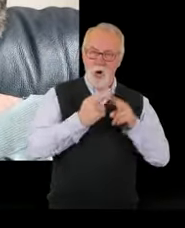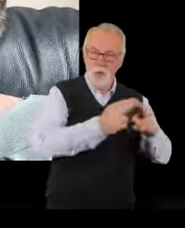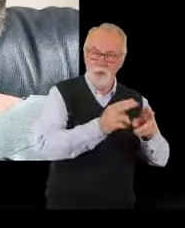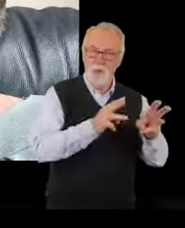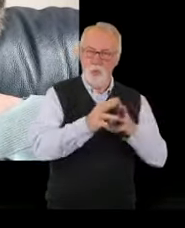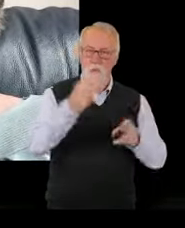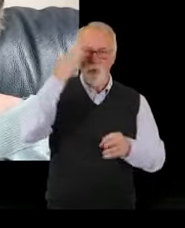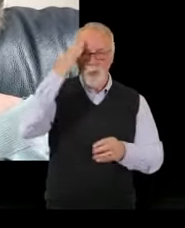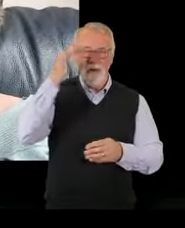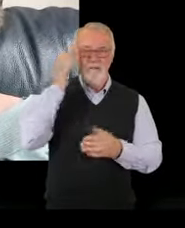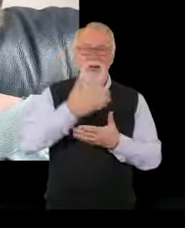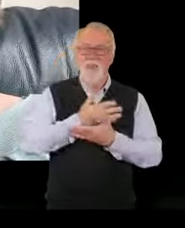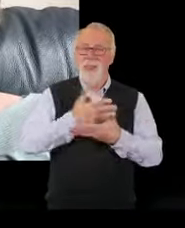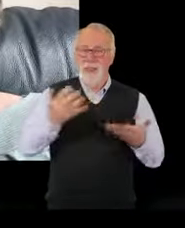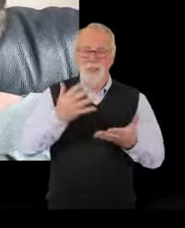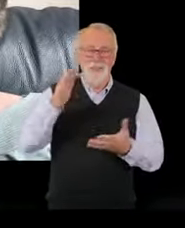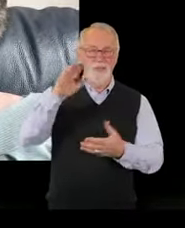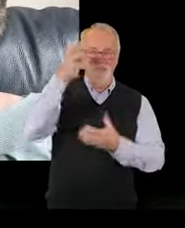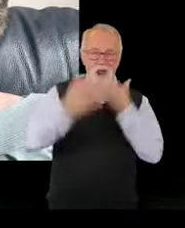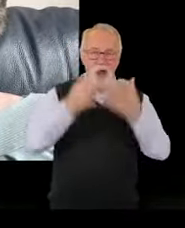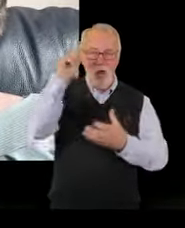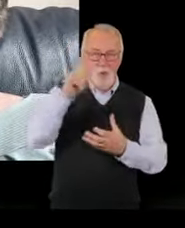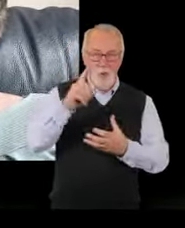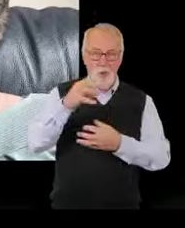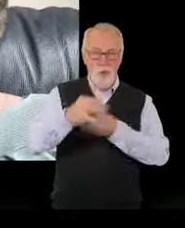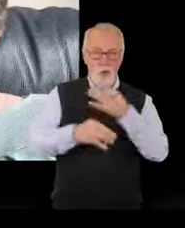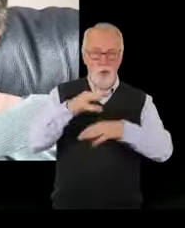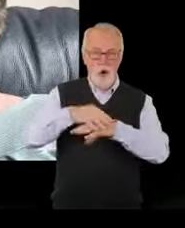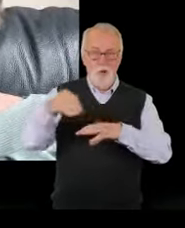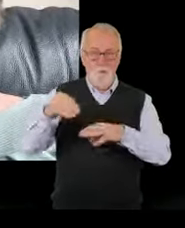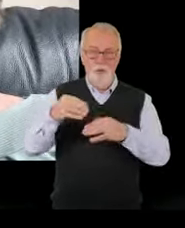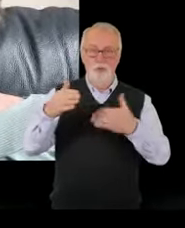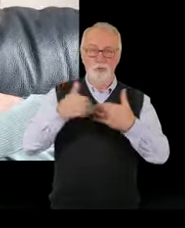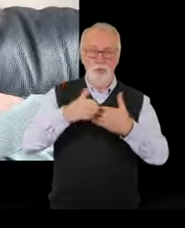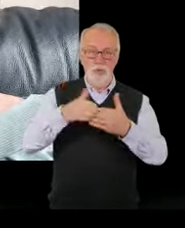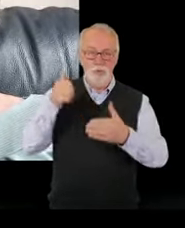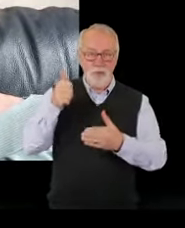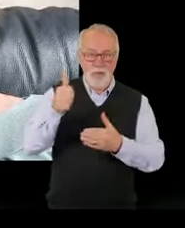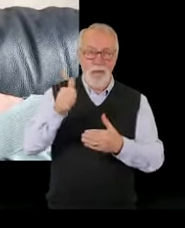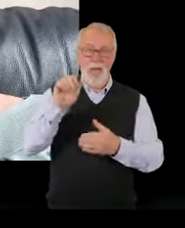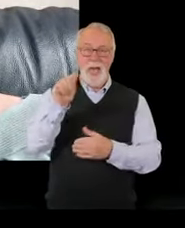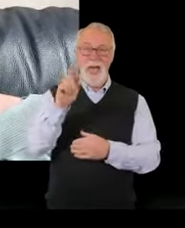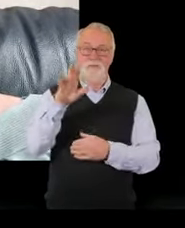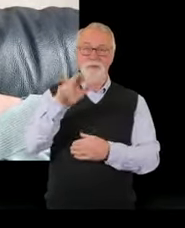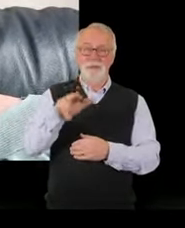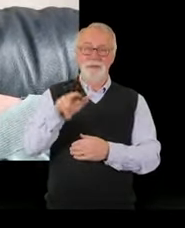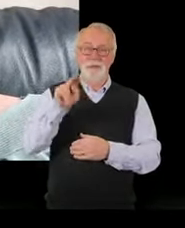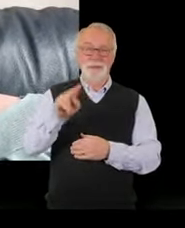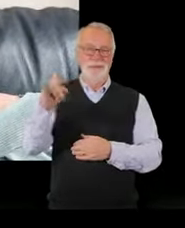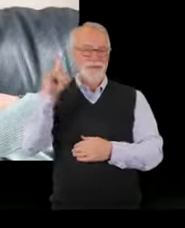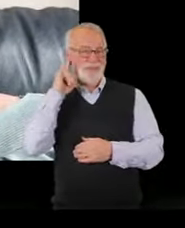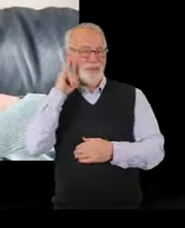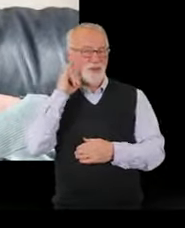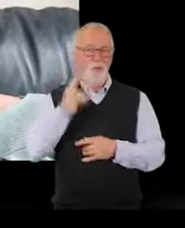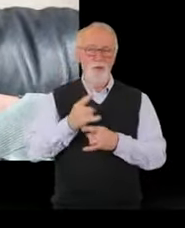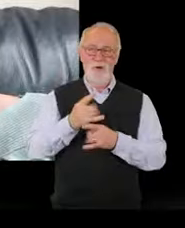carer who works full time it was a relief to know that I could go out to work and know that if the fire alarm went off